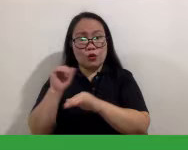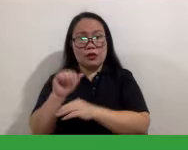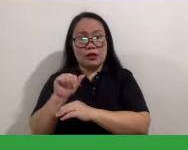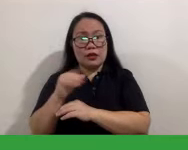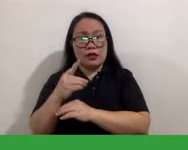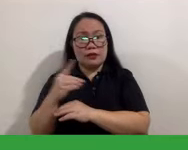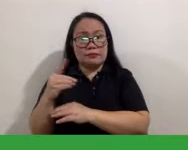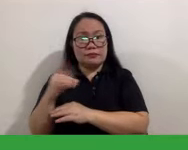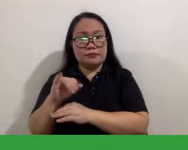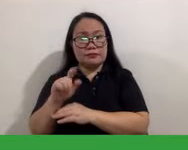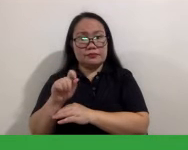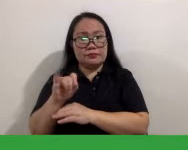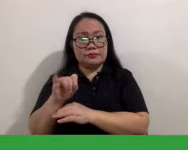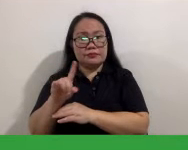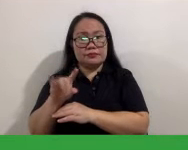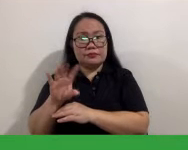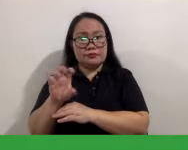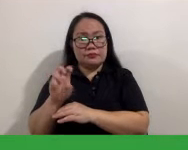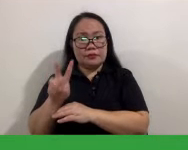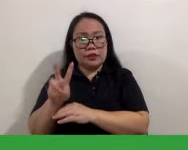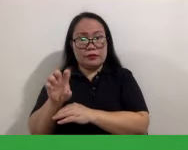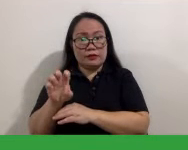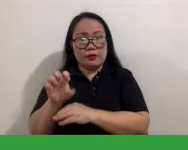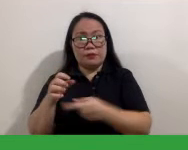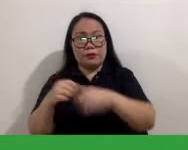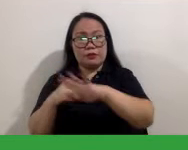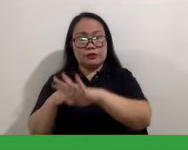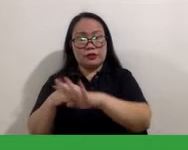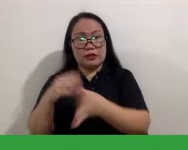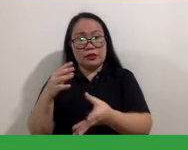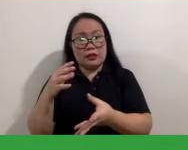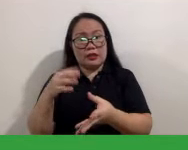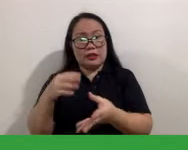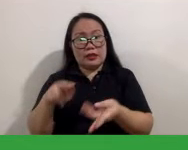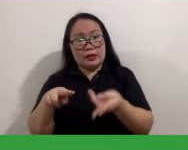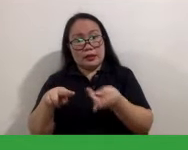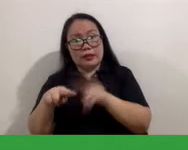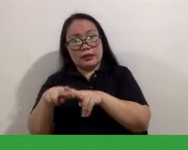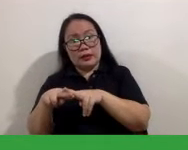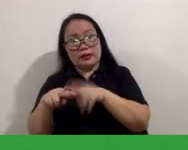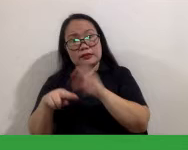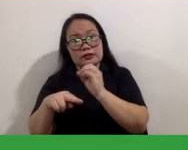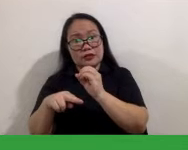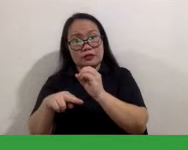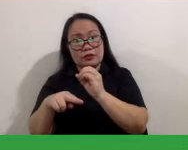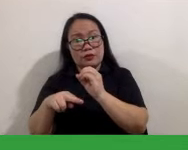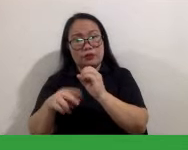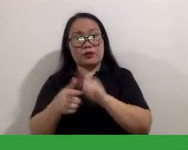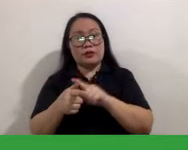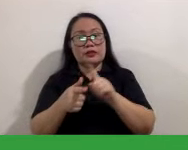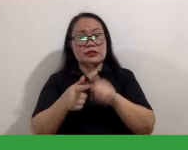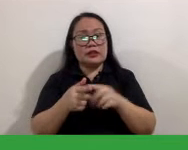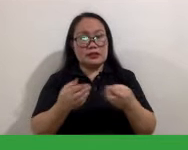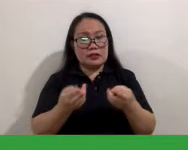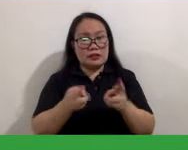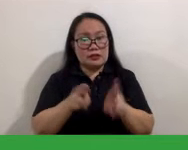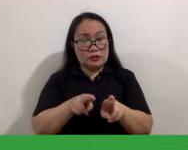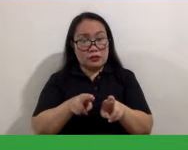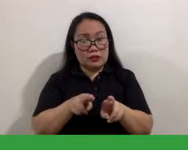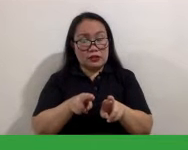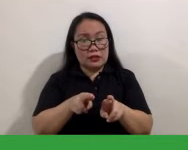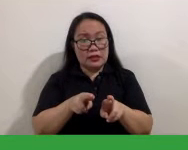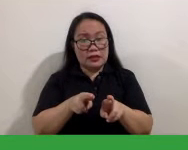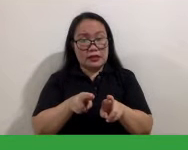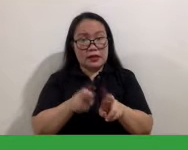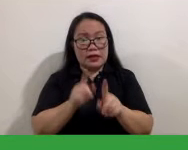identity property where we are adding 0 to the given number and the resulting sum is the given